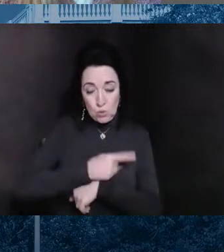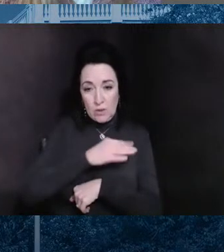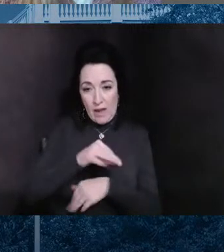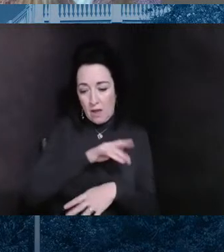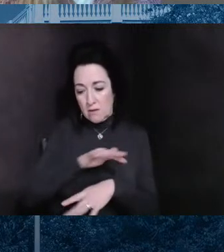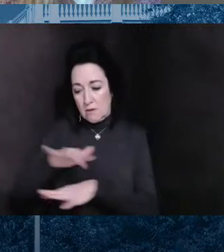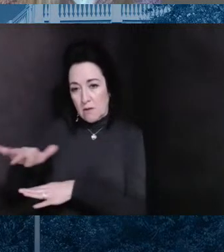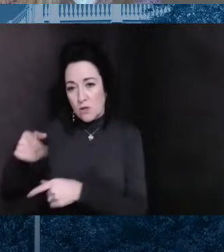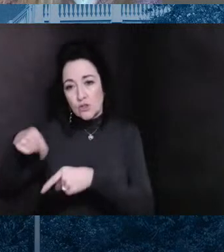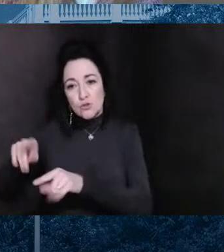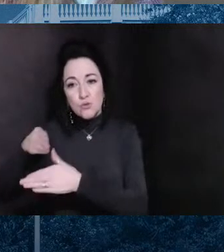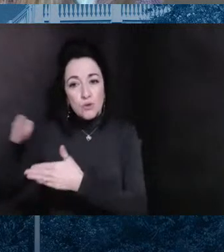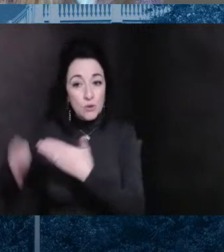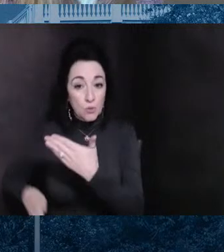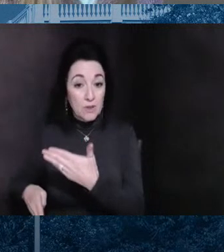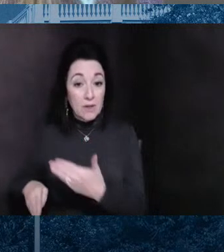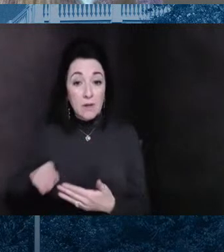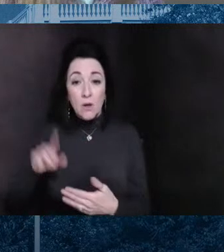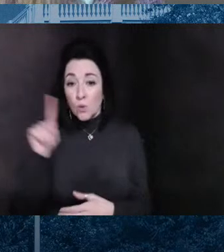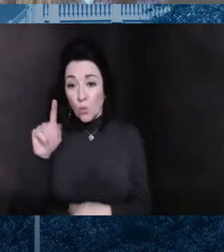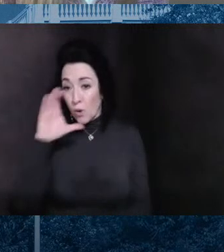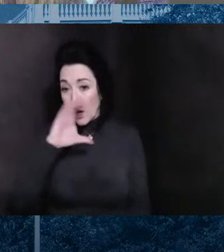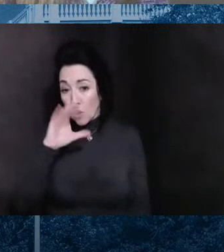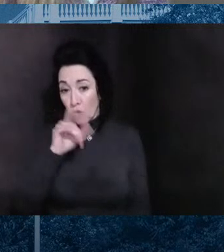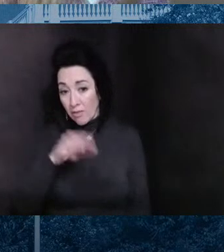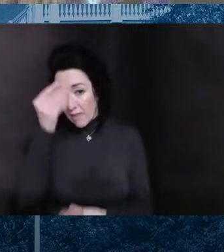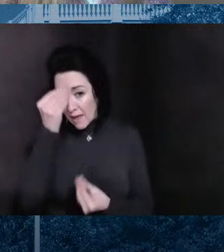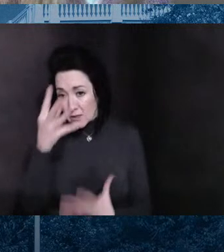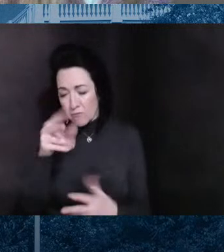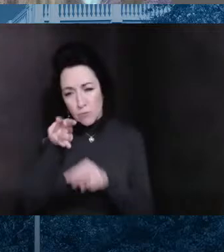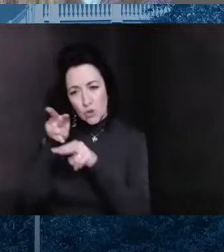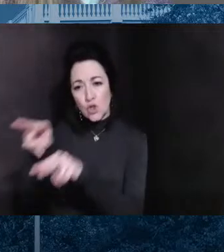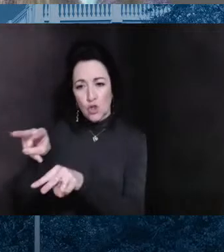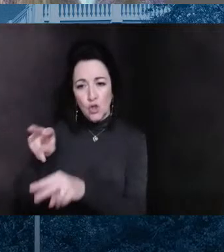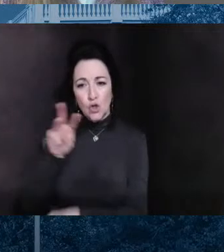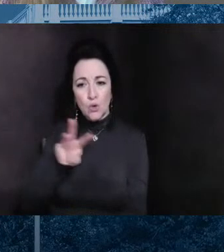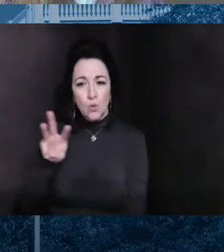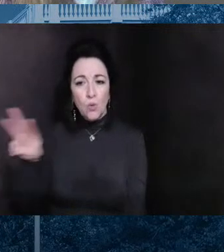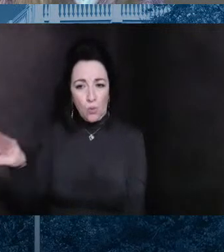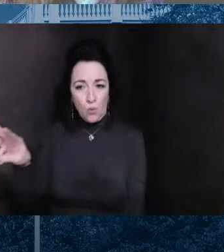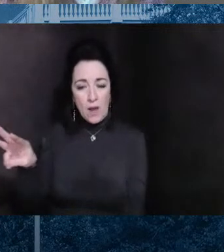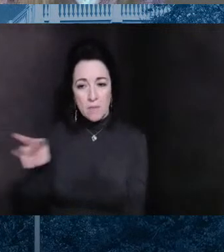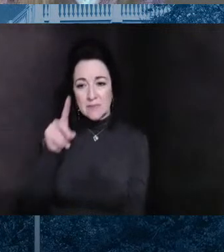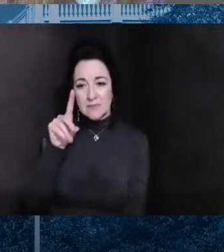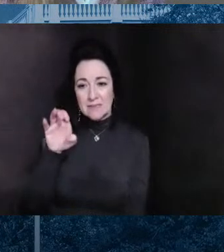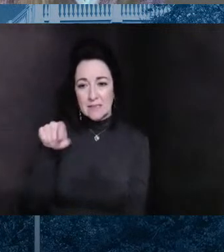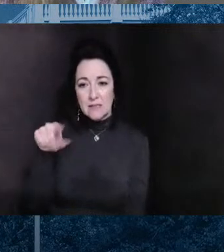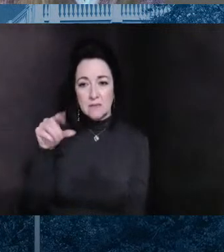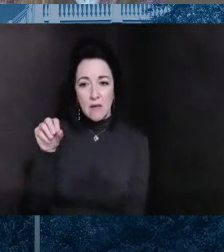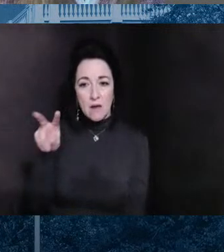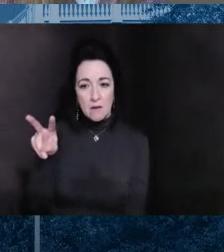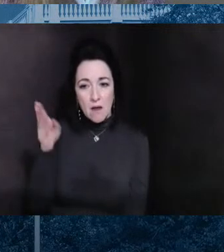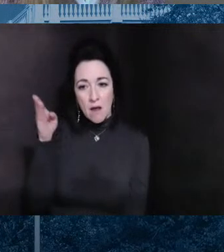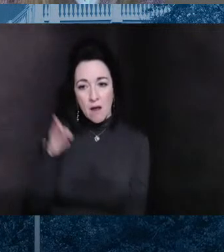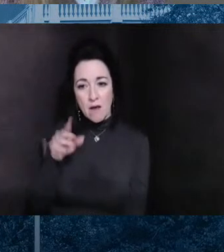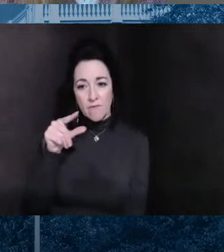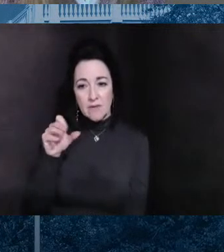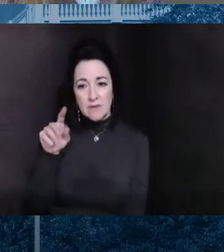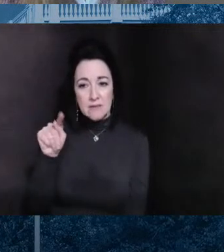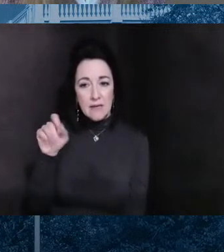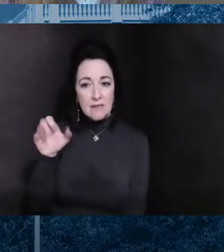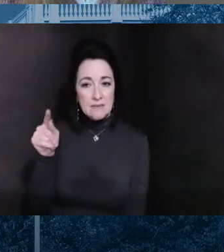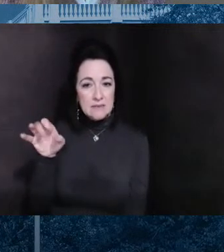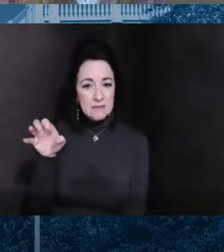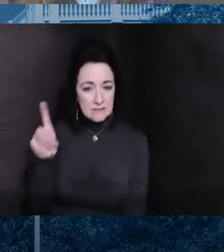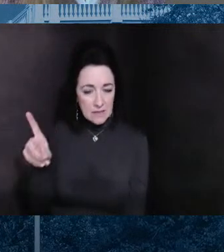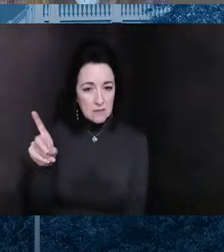So all this information is at de.gov/get-tested. Remember, if you sign up for these in advance, you're in and out. As soon as you get through the line,